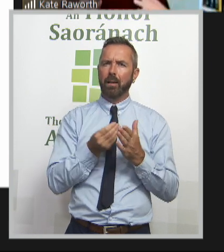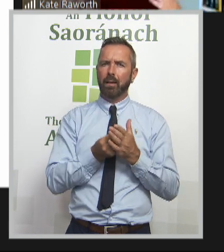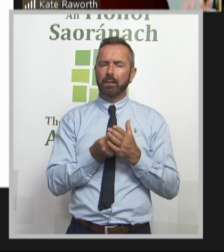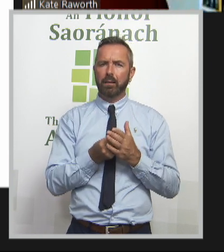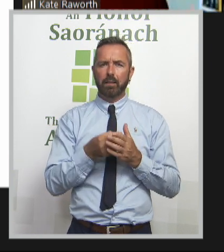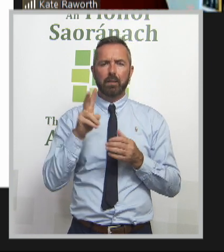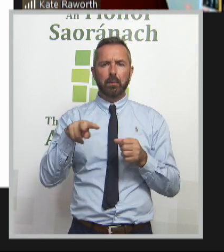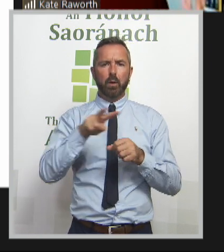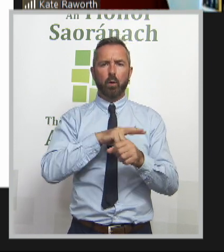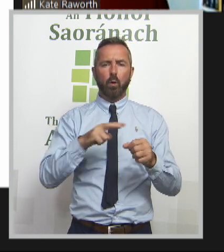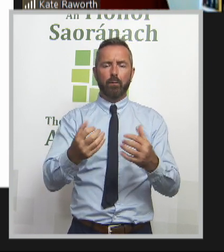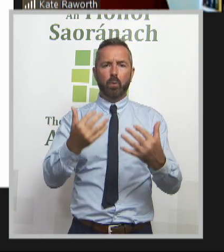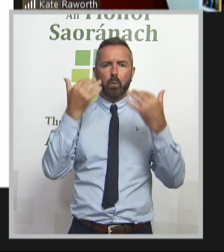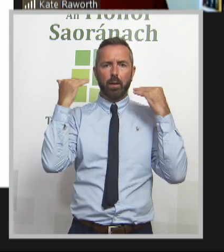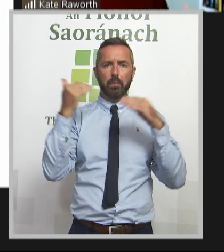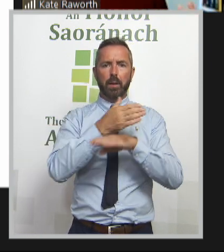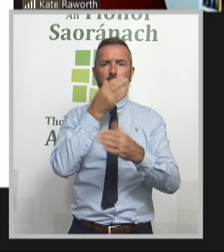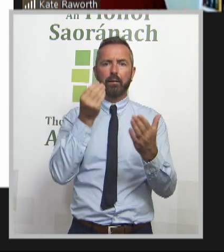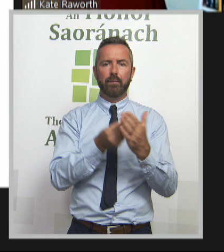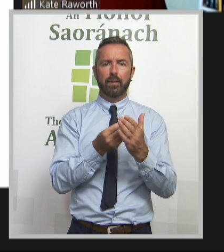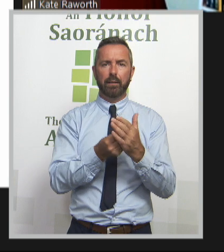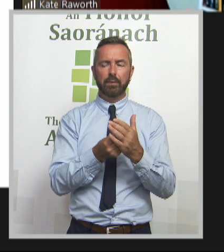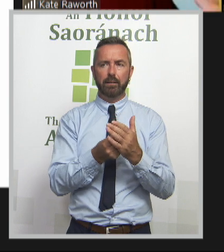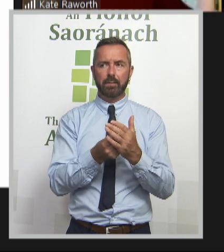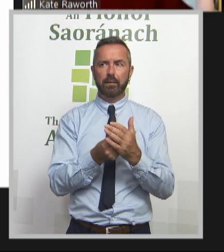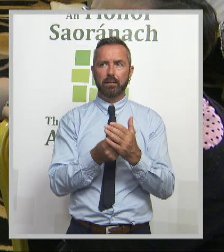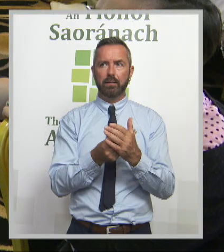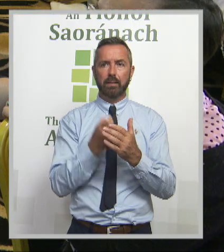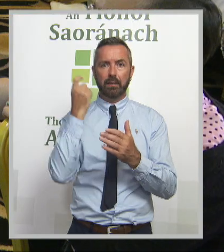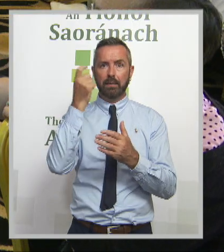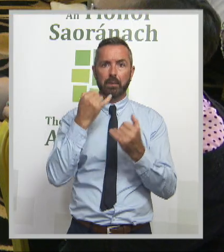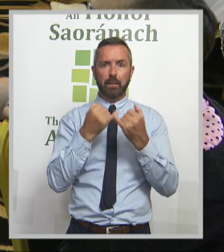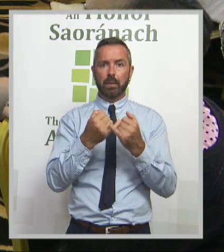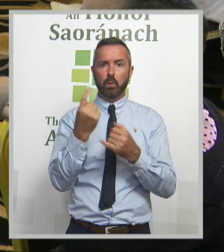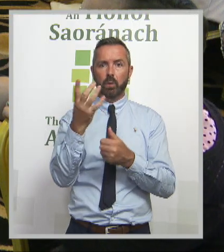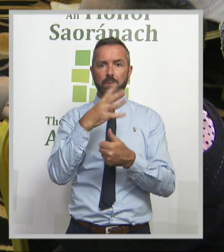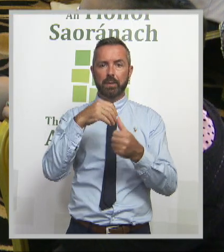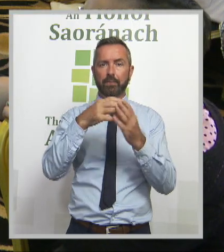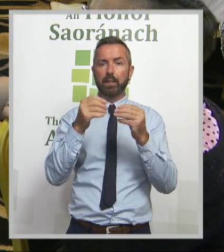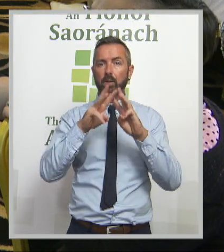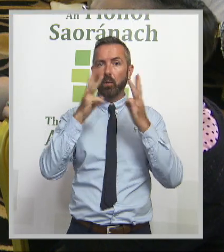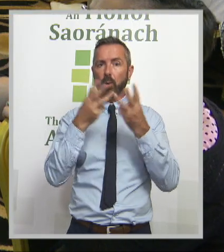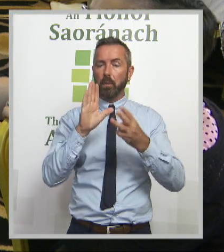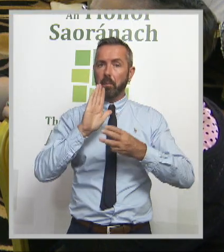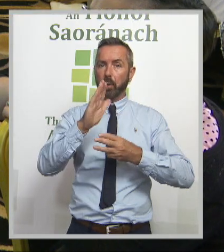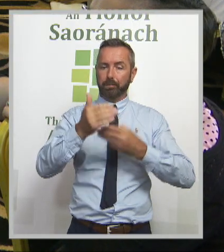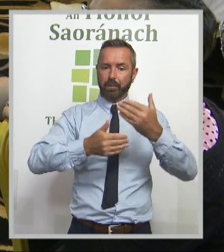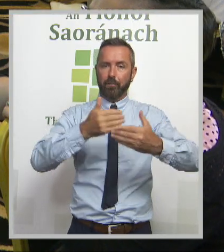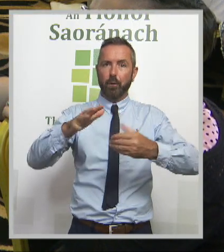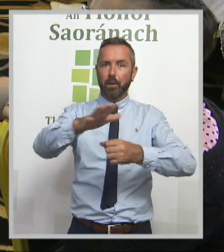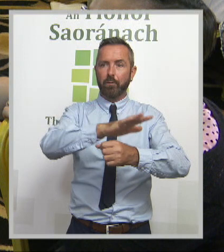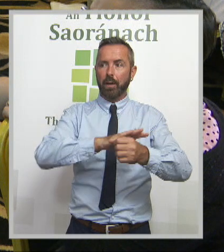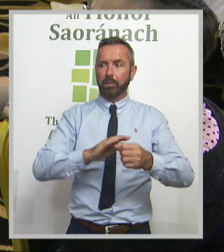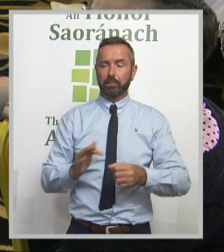get very overwhelmed by finance. It's quite intimidating when you're on the outside of it. It seems like it's a set thing that the rest of the world must perform around.